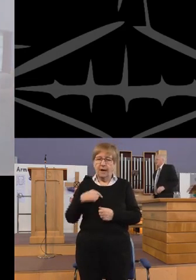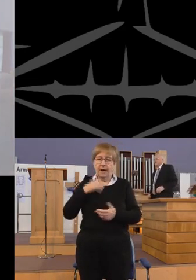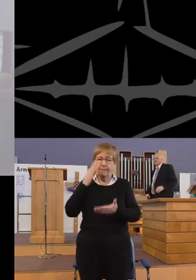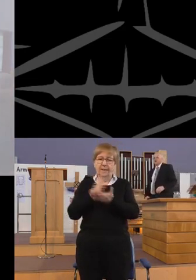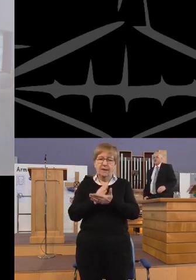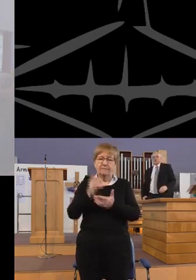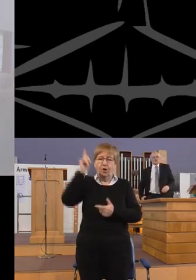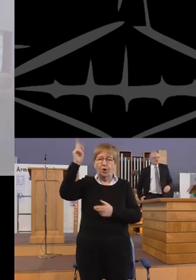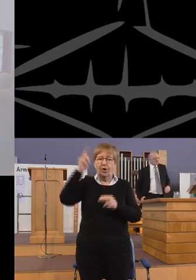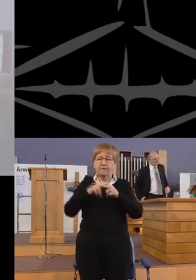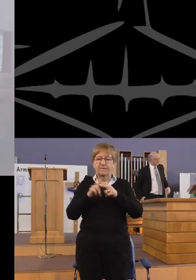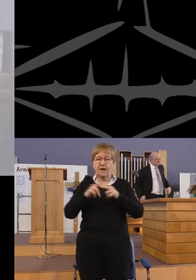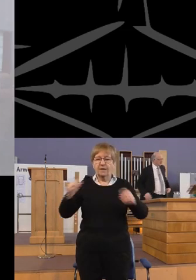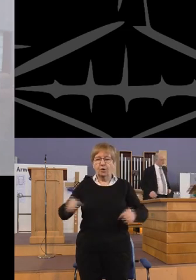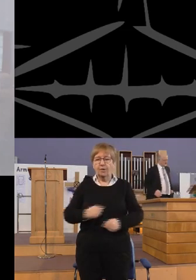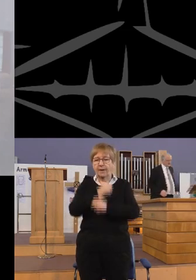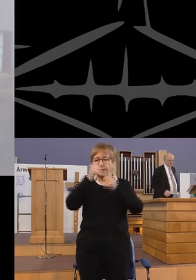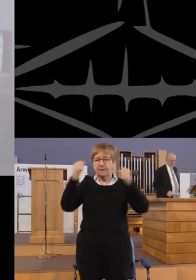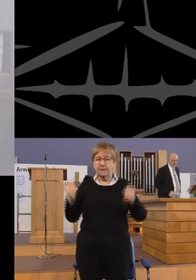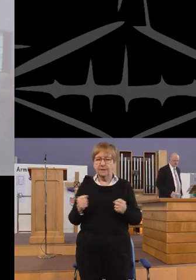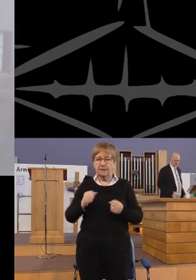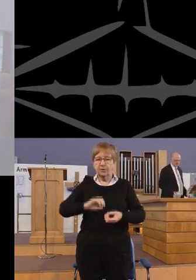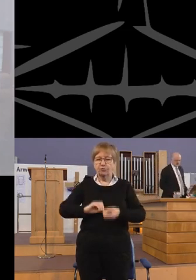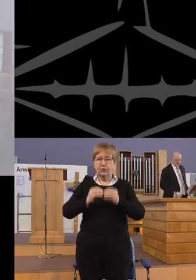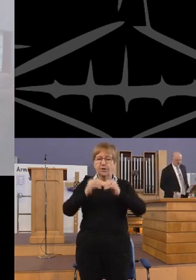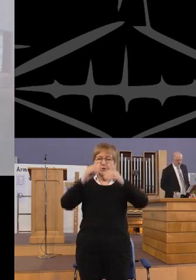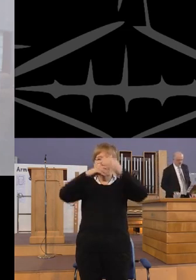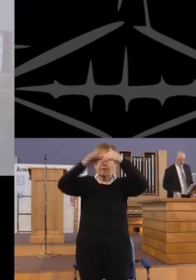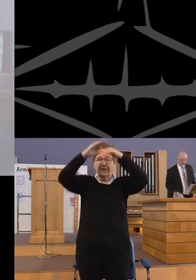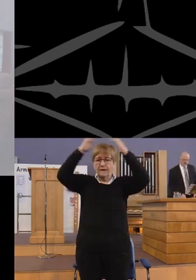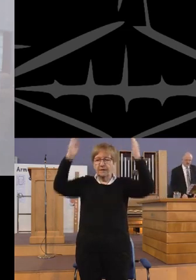I believe in God the Father.